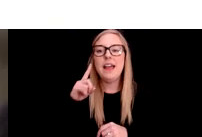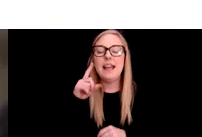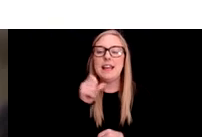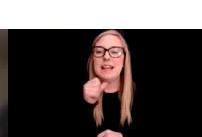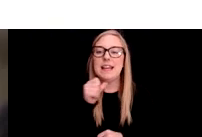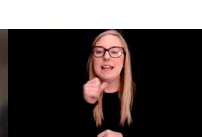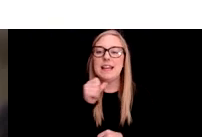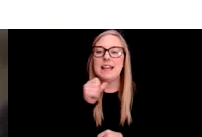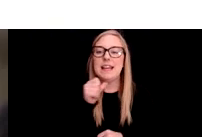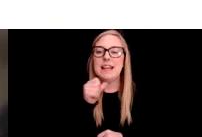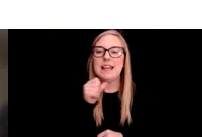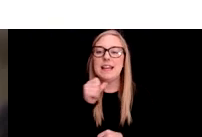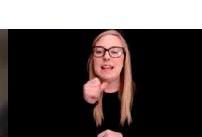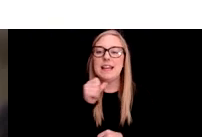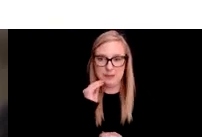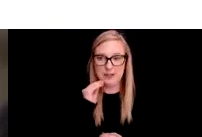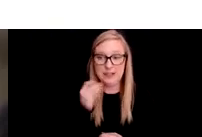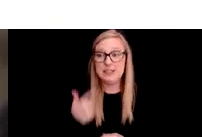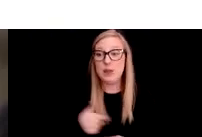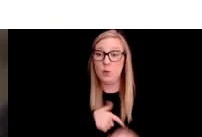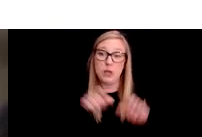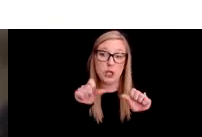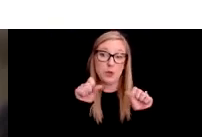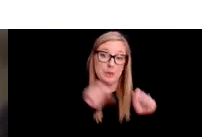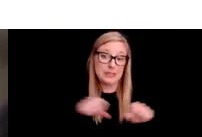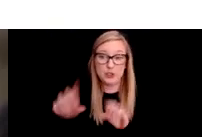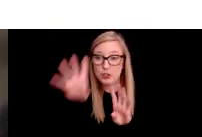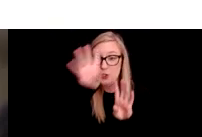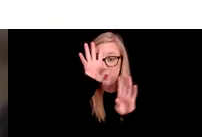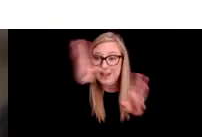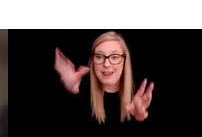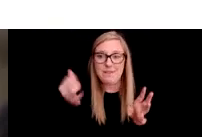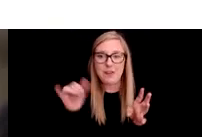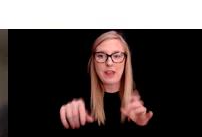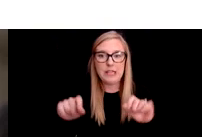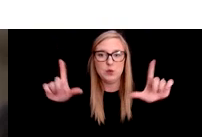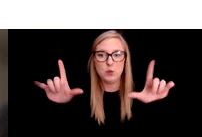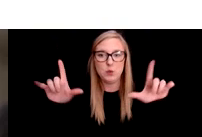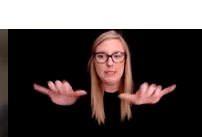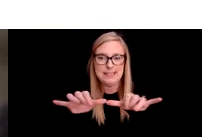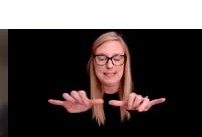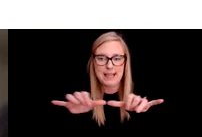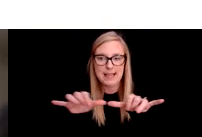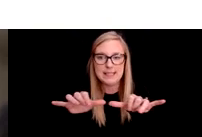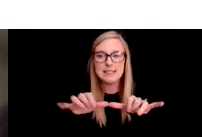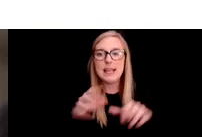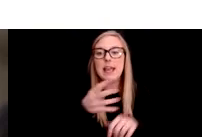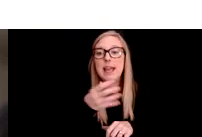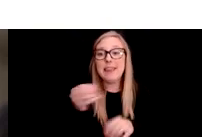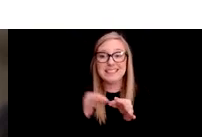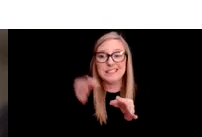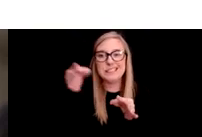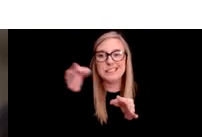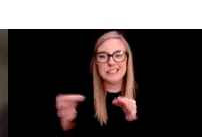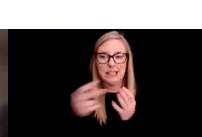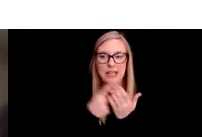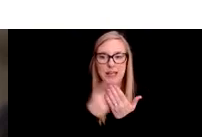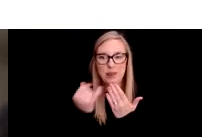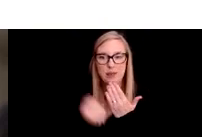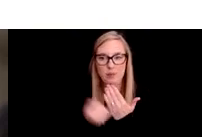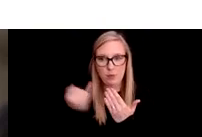optimal experience that we could potentially create for that screen size. And this delayed the project a bit.